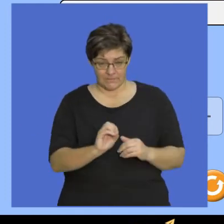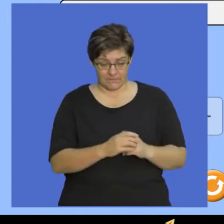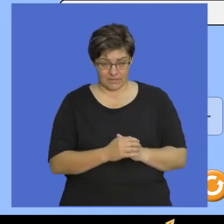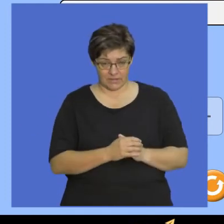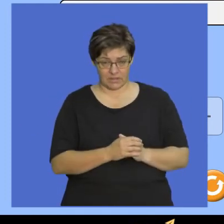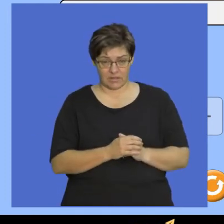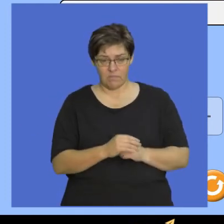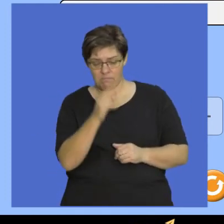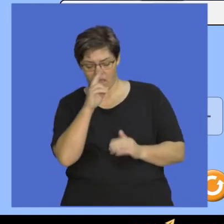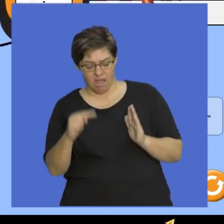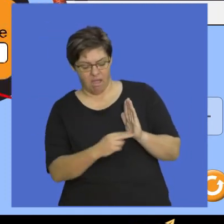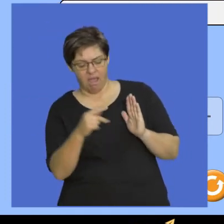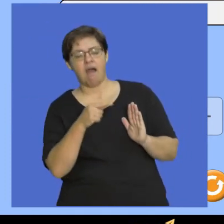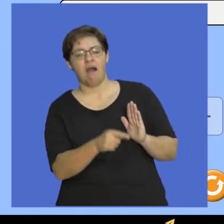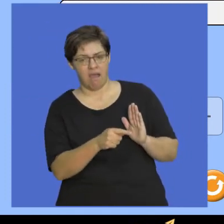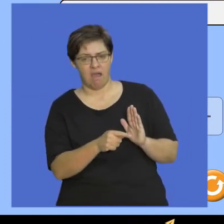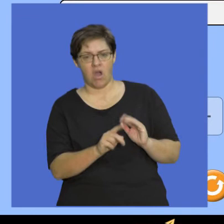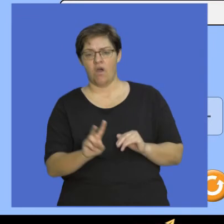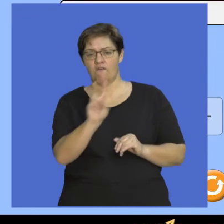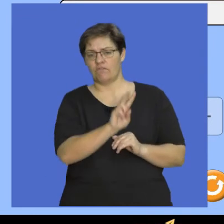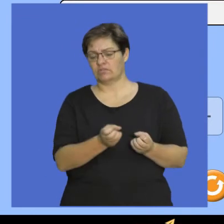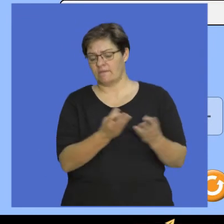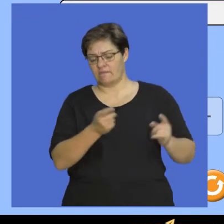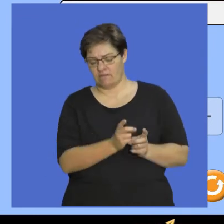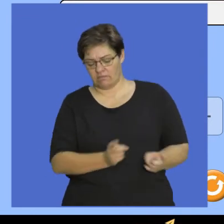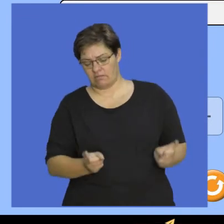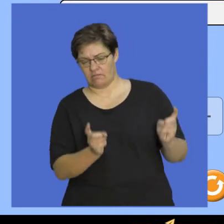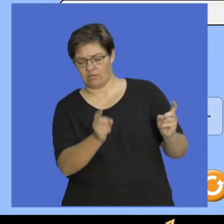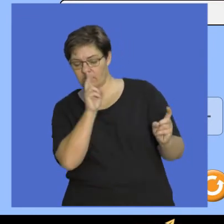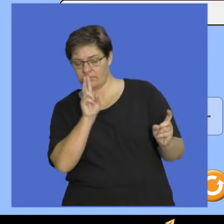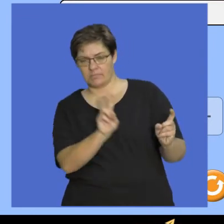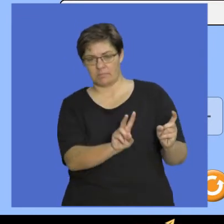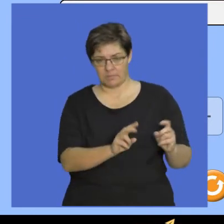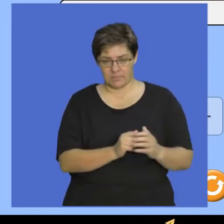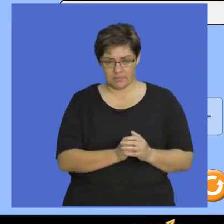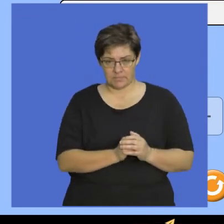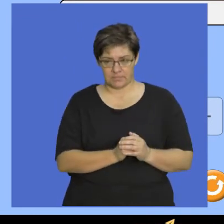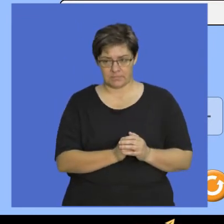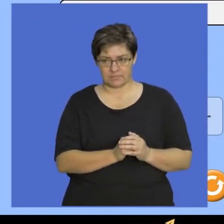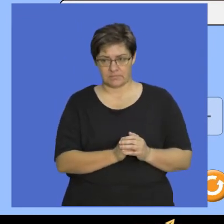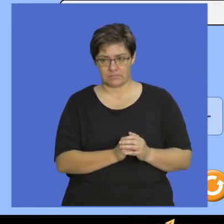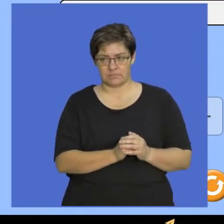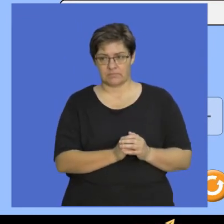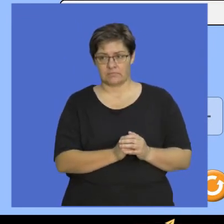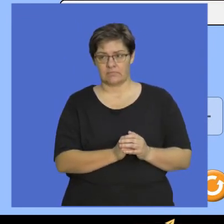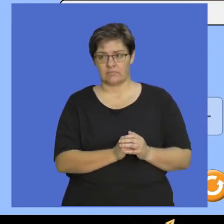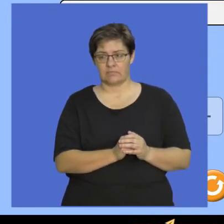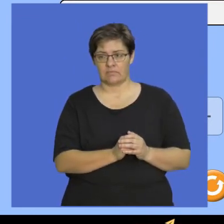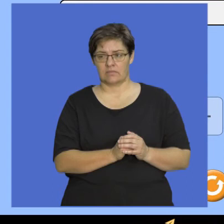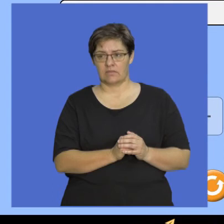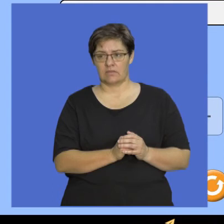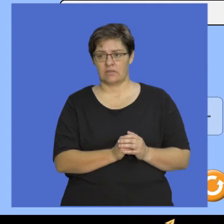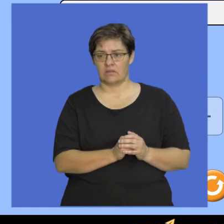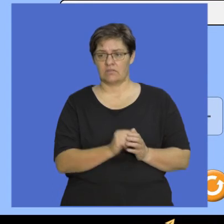maybe verifying the values of voltage across each one of those components. So our terminal potential difference is